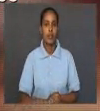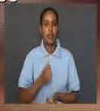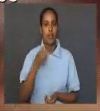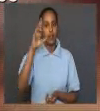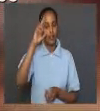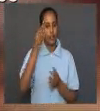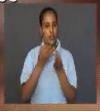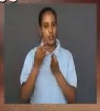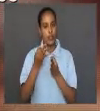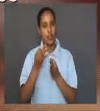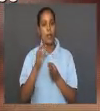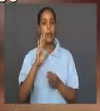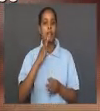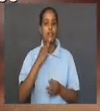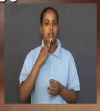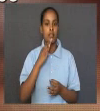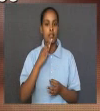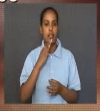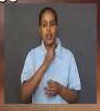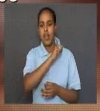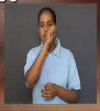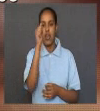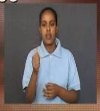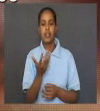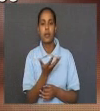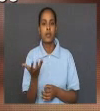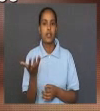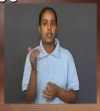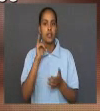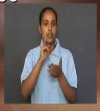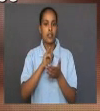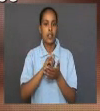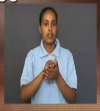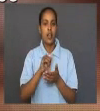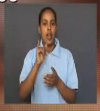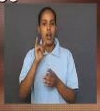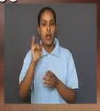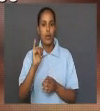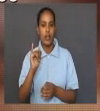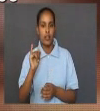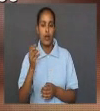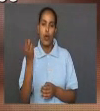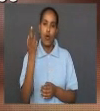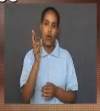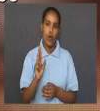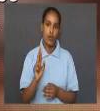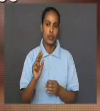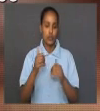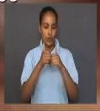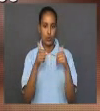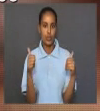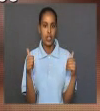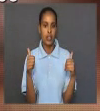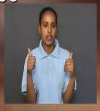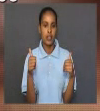Arrhenius defines a base as any substance that ionizes or